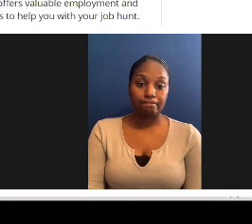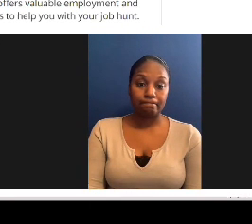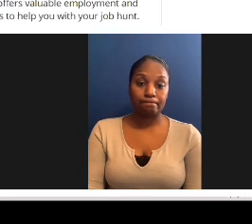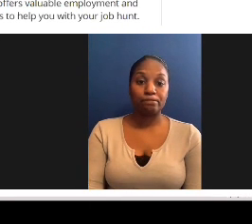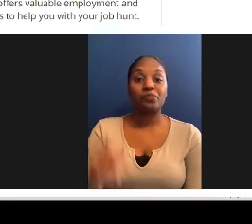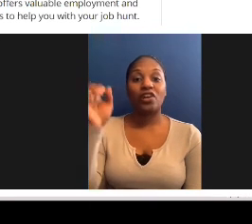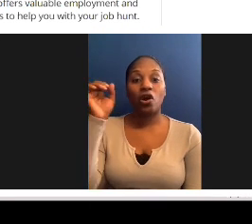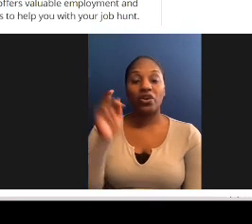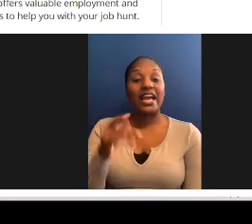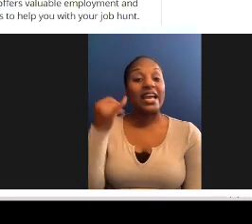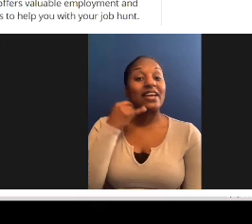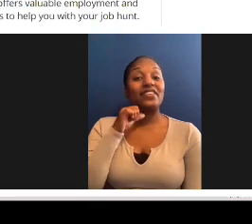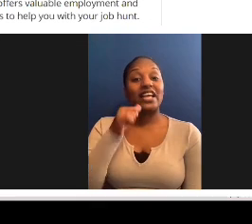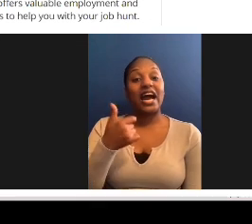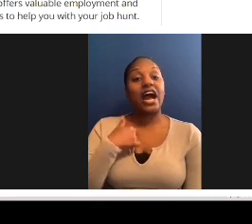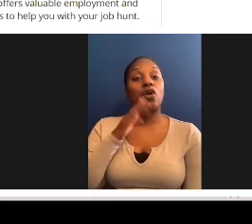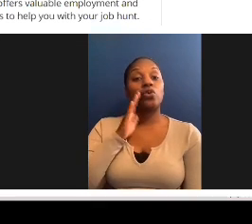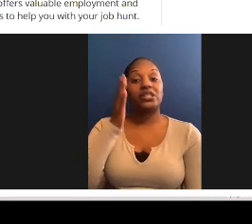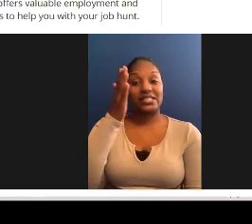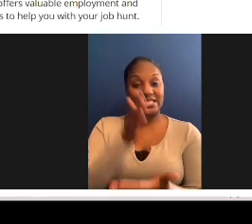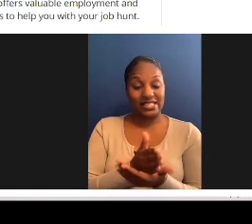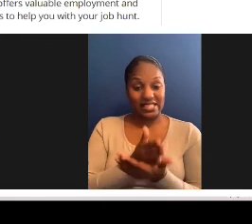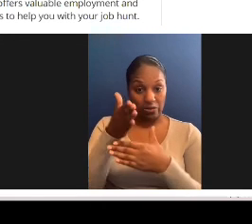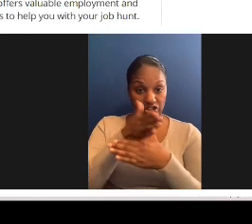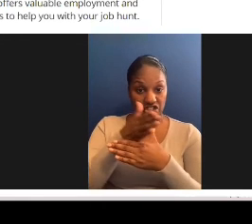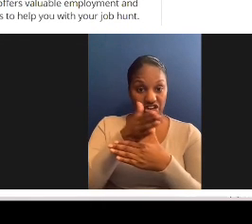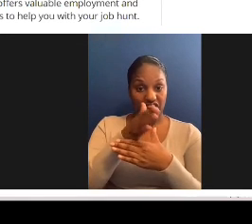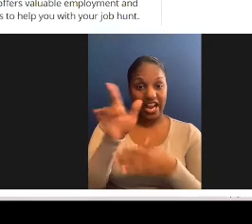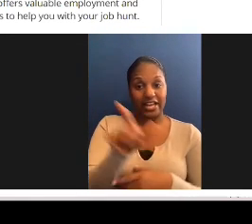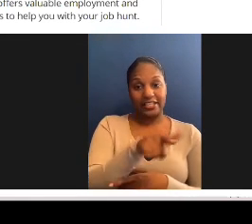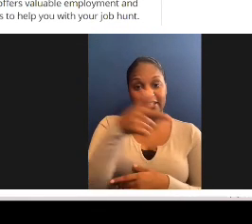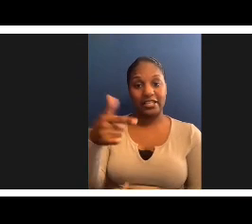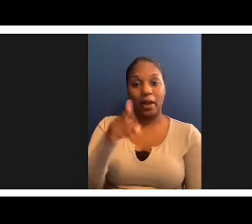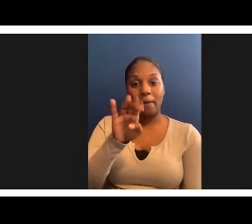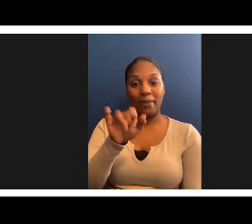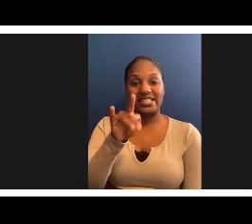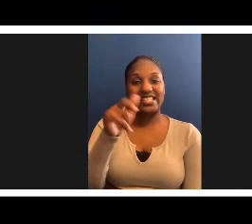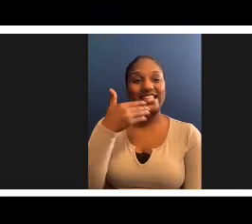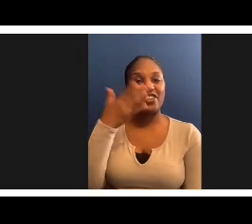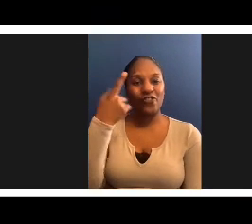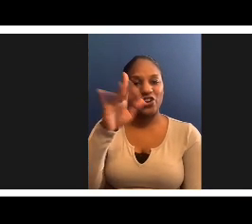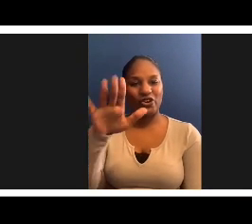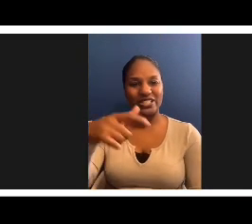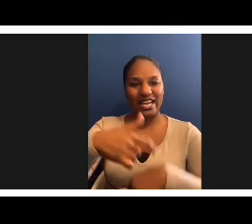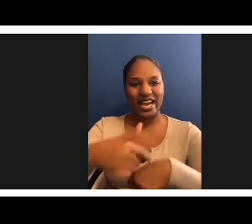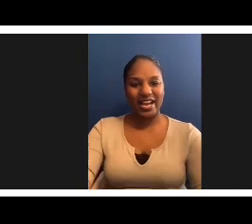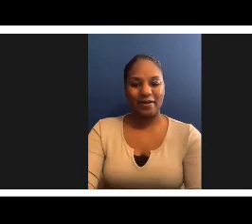Okay, if not, I'm going to stop sharing my screen and turn it over to Betsy. Thank you for your time.